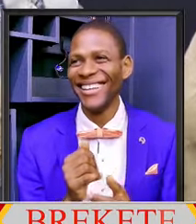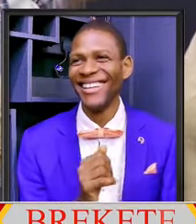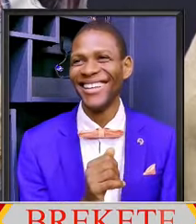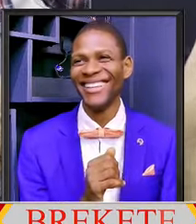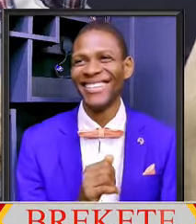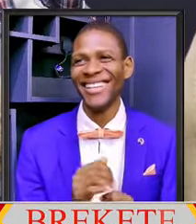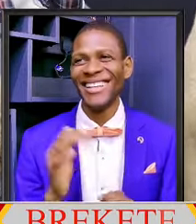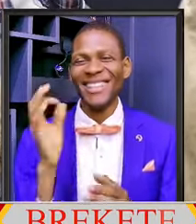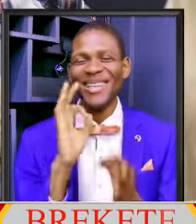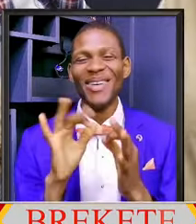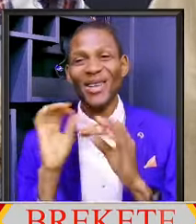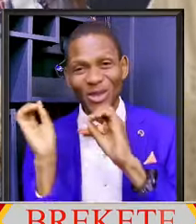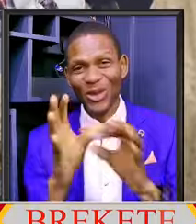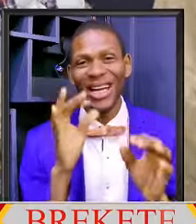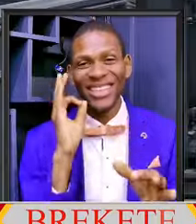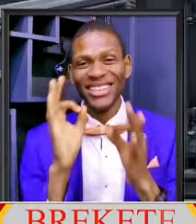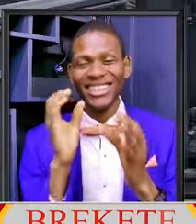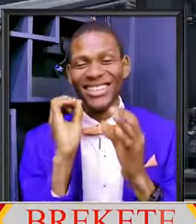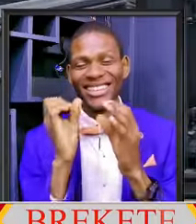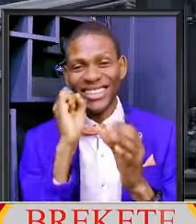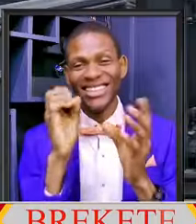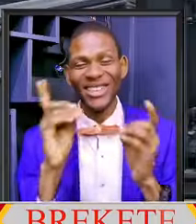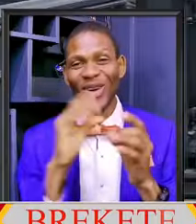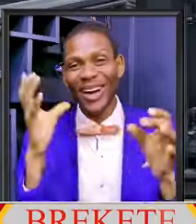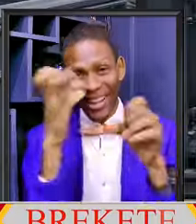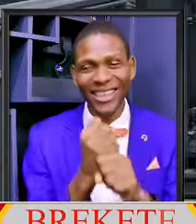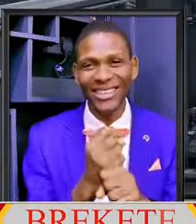Come on, come here.